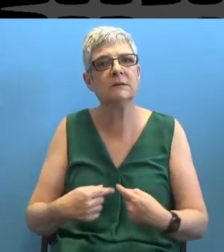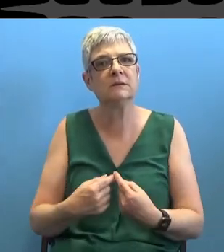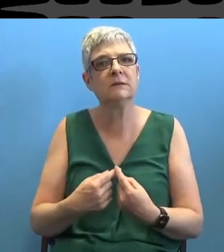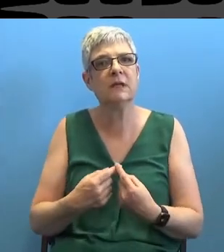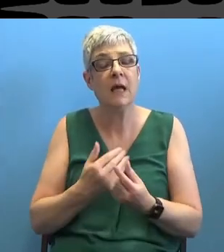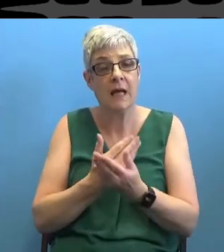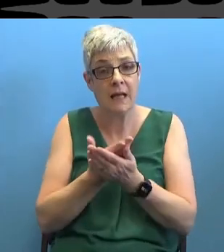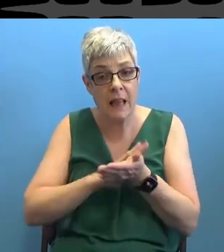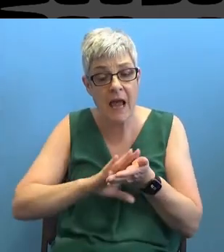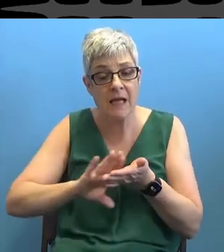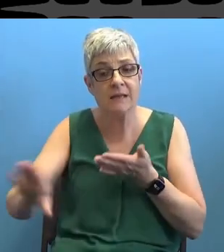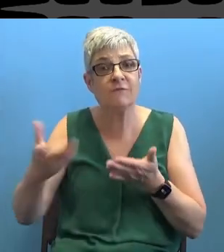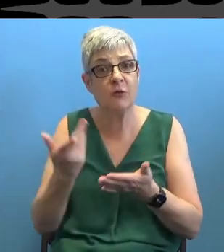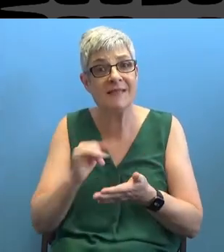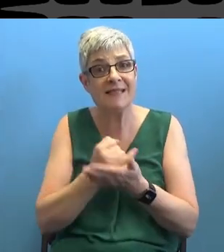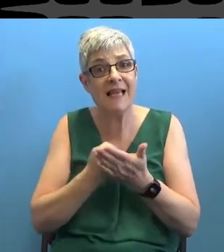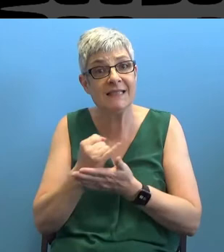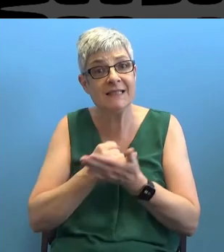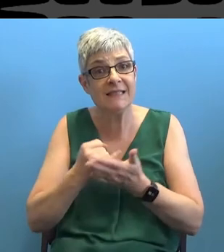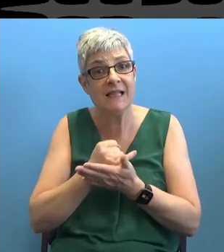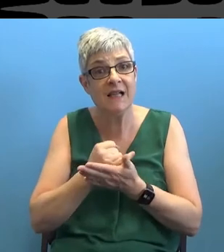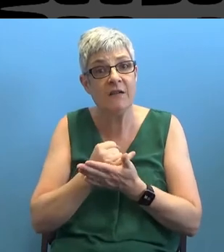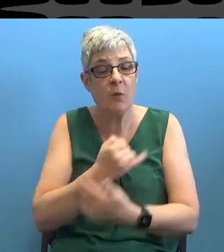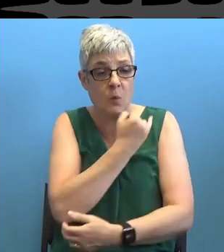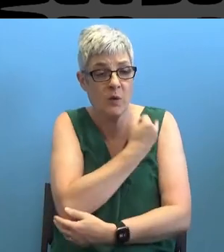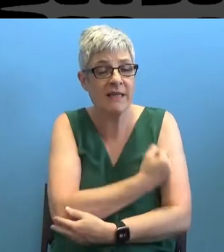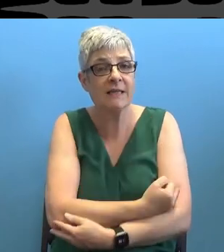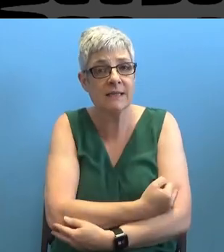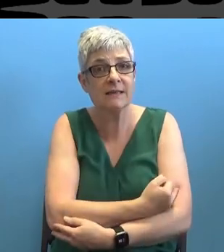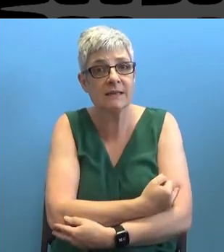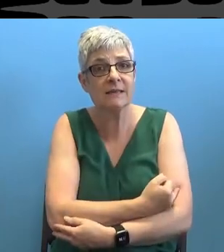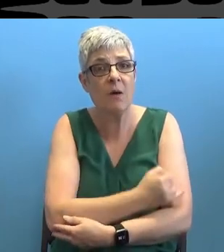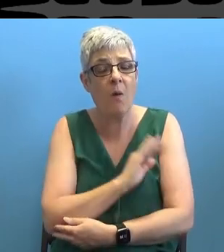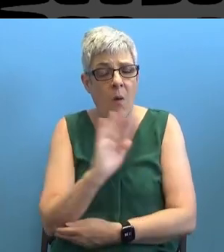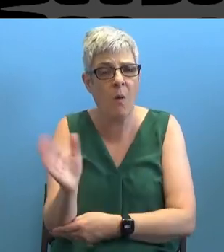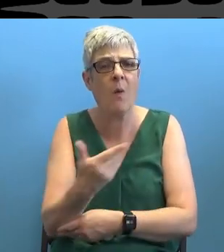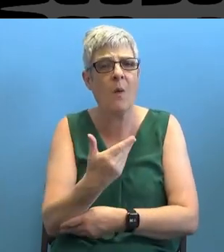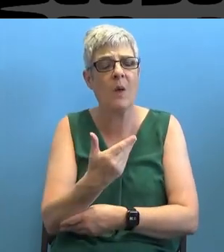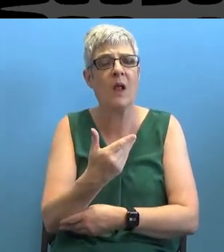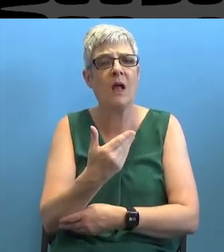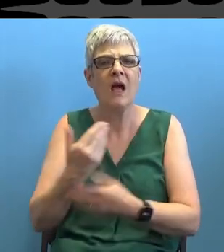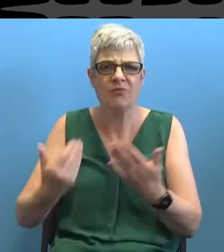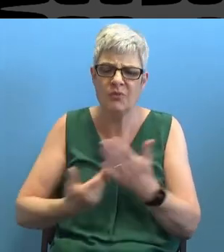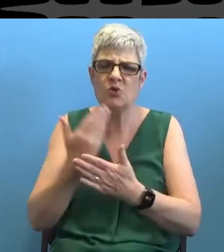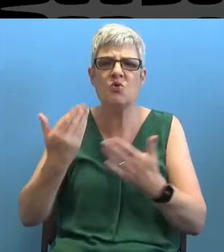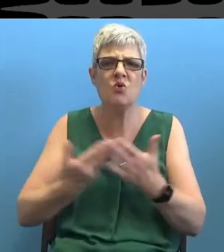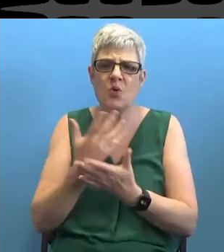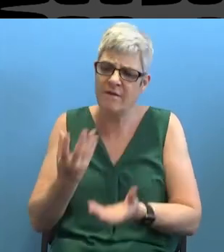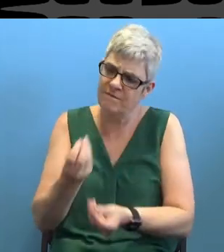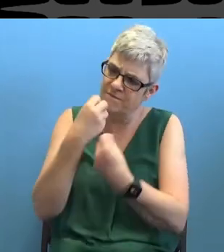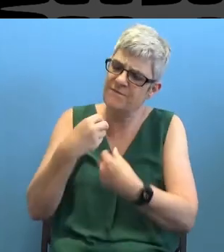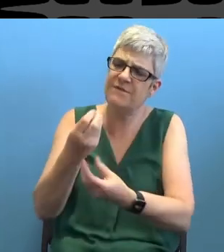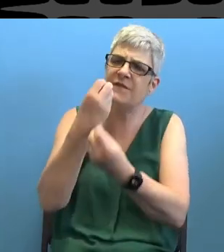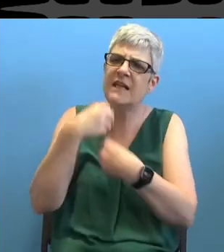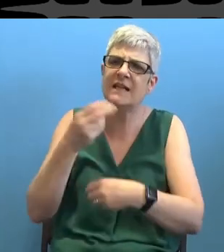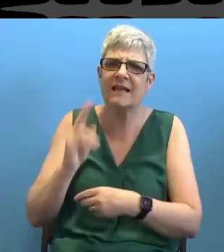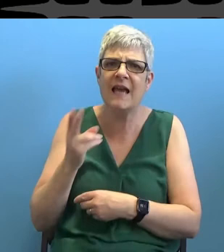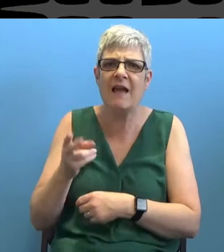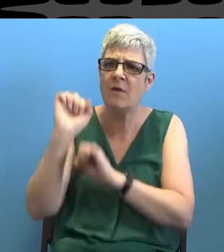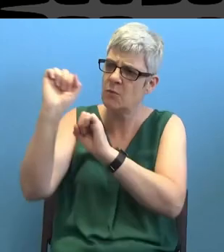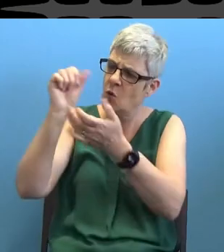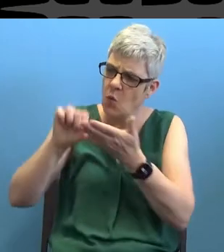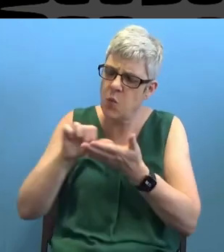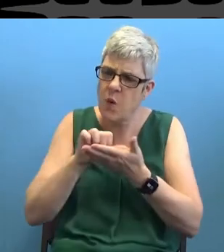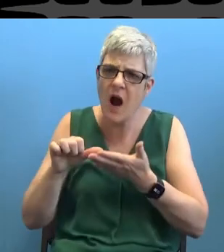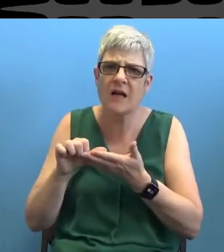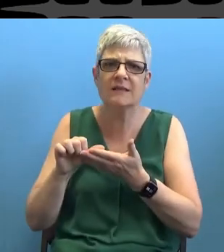Cleanse us from sin, from all our weaknesses. And renew and feed us again from your word and from the gifts